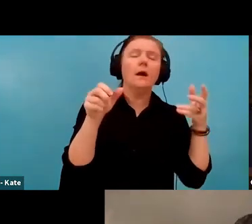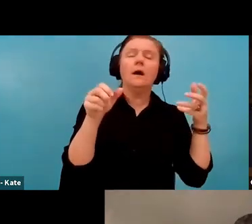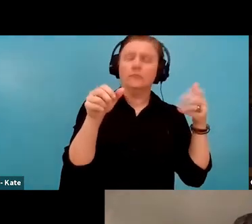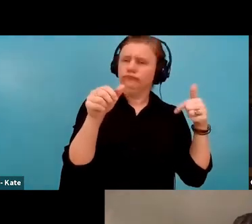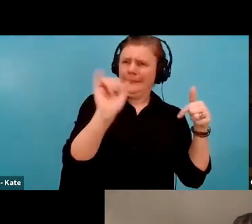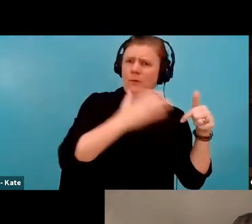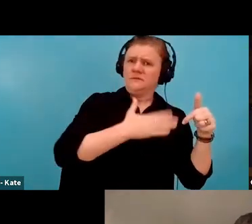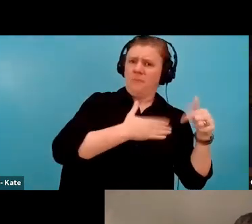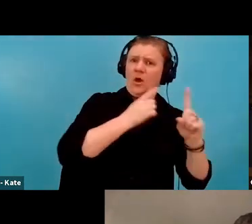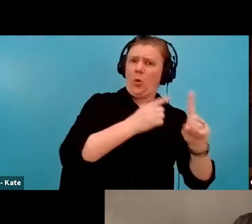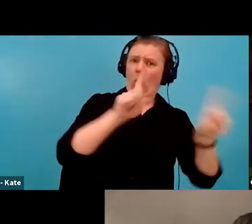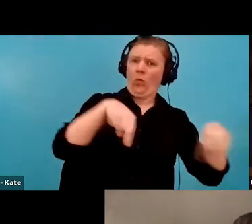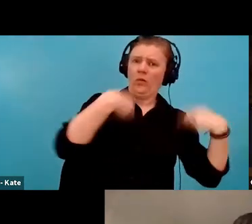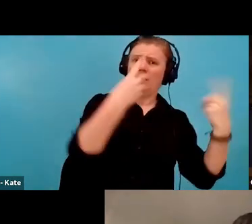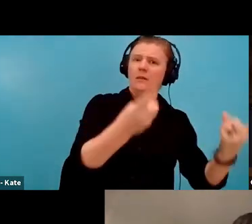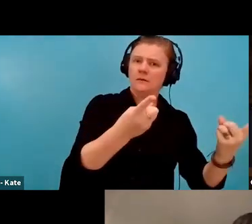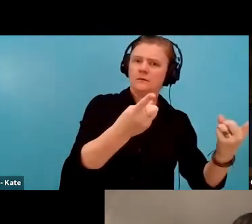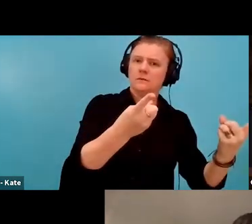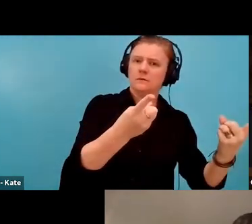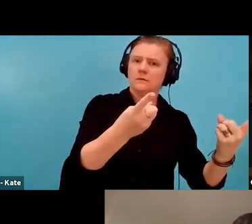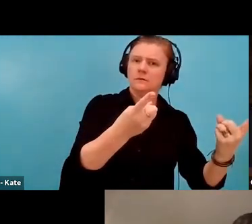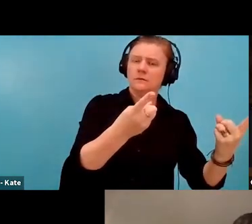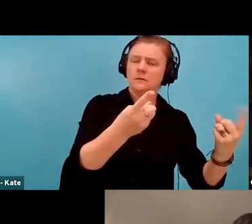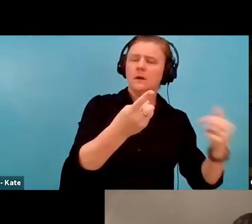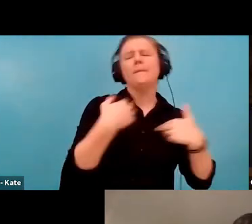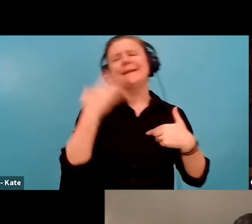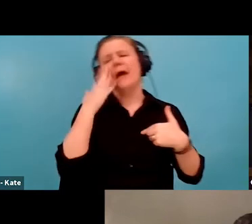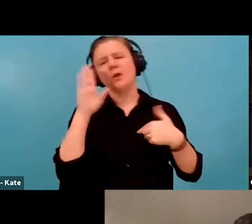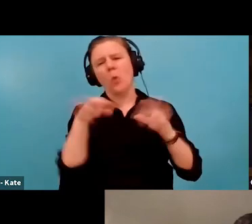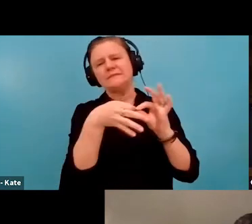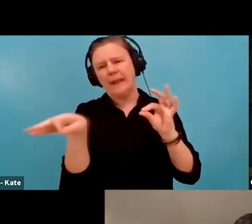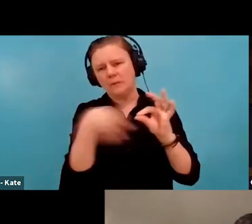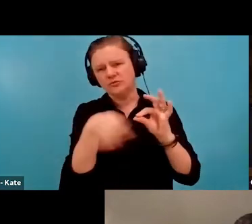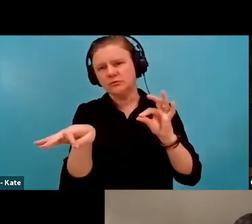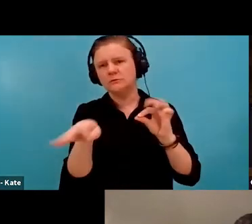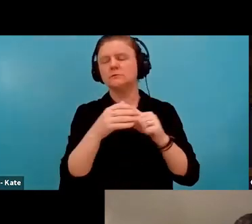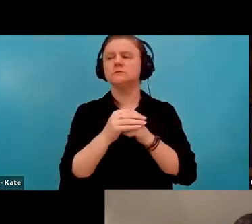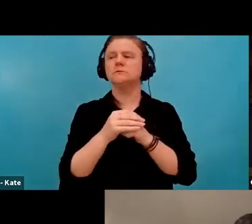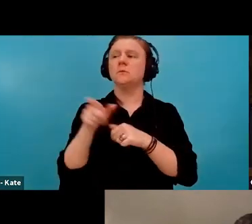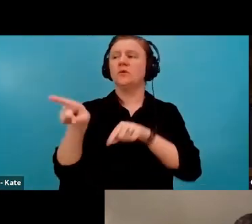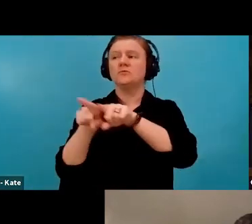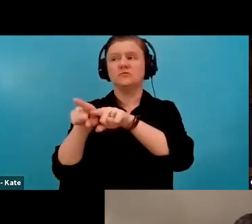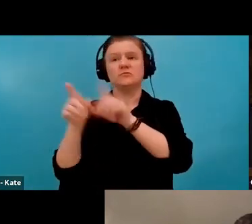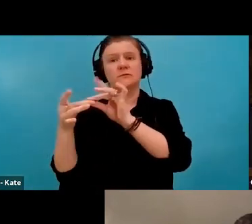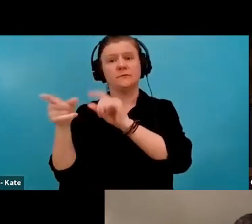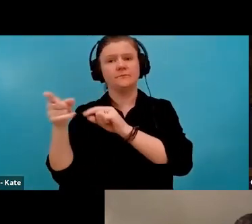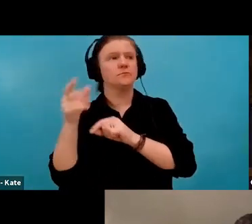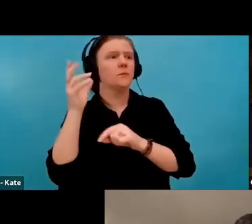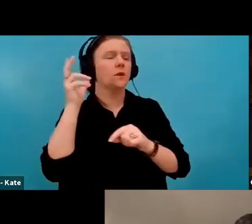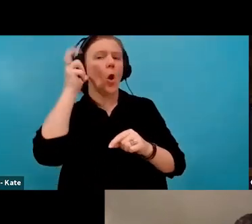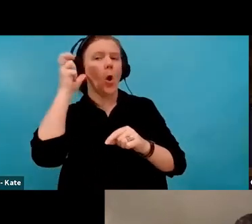that what closed, I mean, I understood closed captions, but, you know, we talked quite a bit about audio